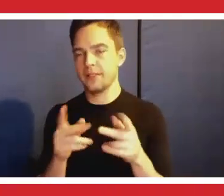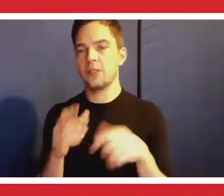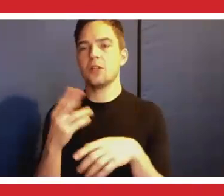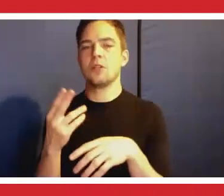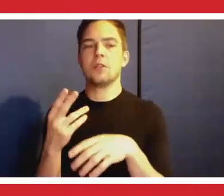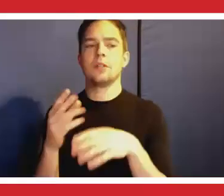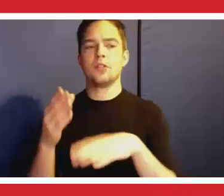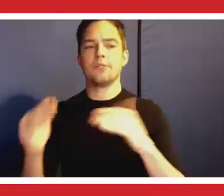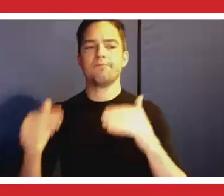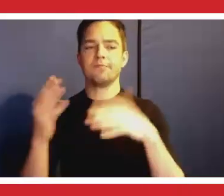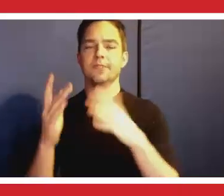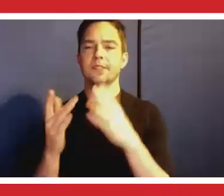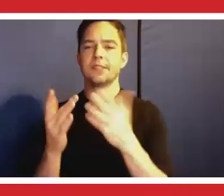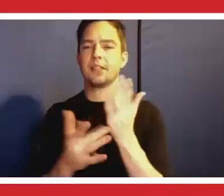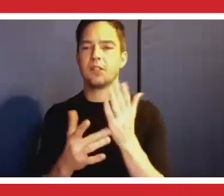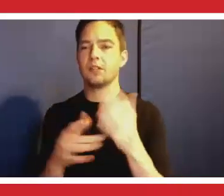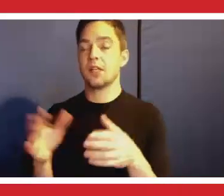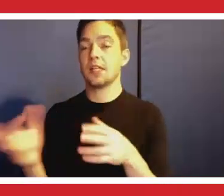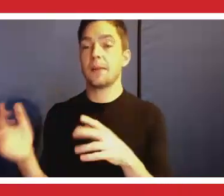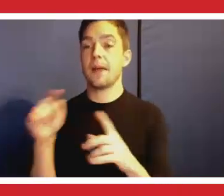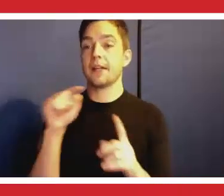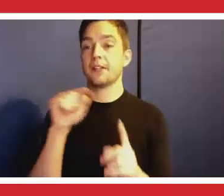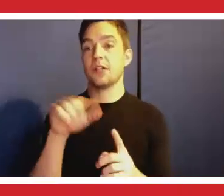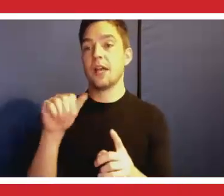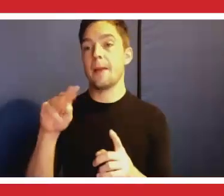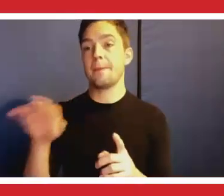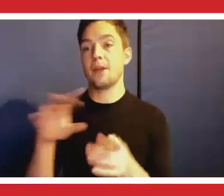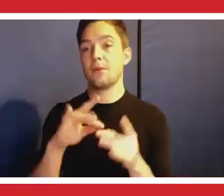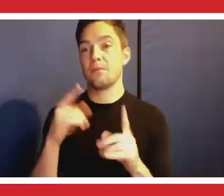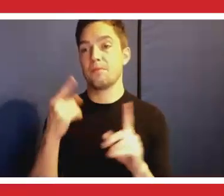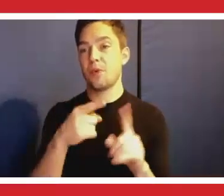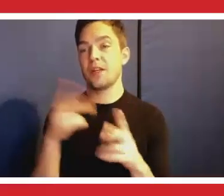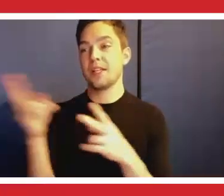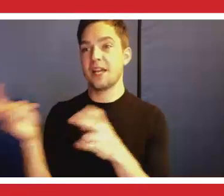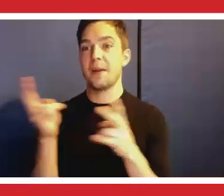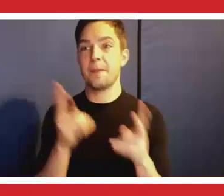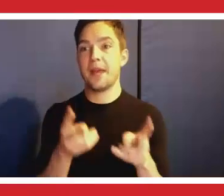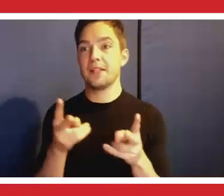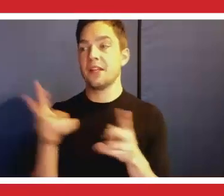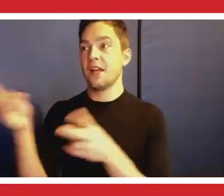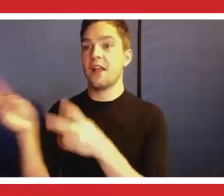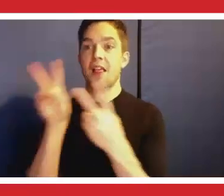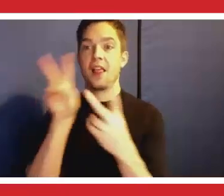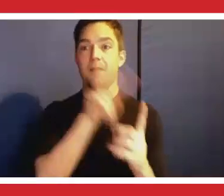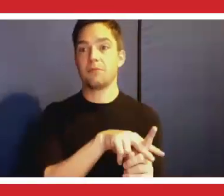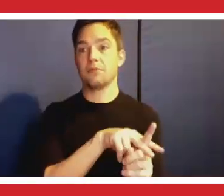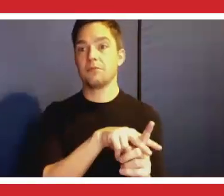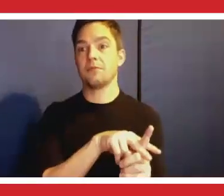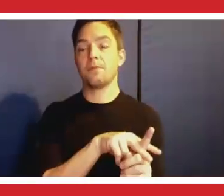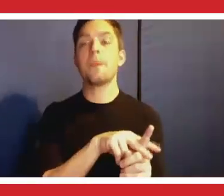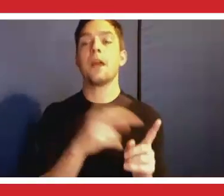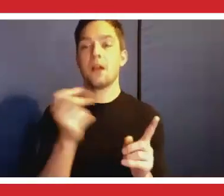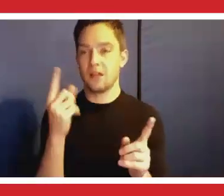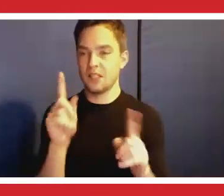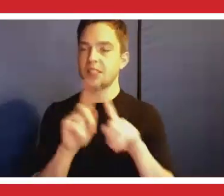But I think, again, a bit back to Ania's point, it's always dangerous to cut and paste something from one place to another. So understanding the difference